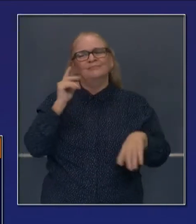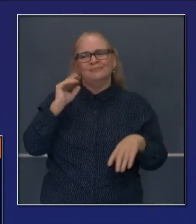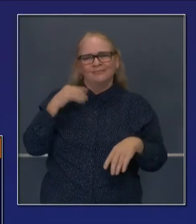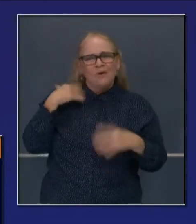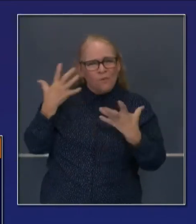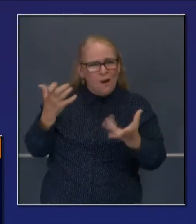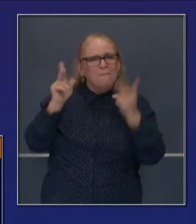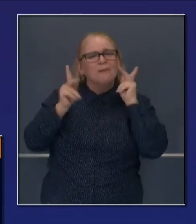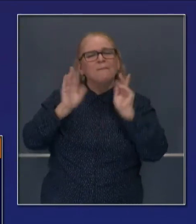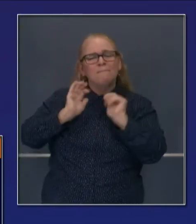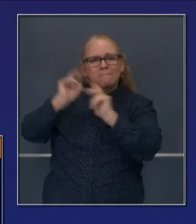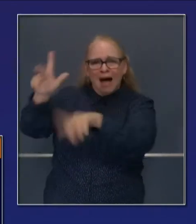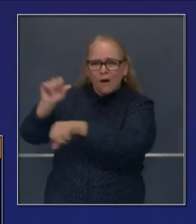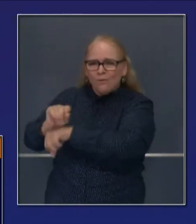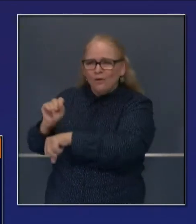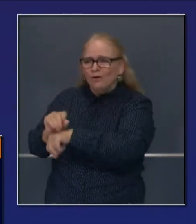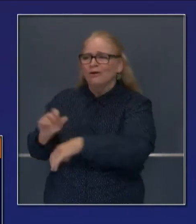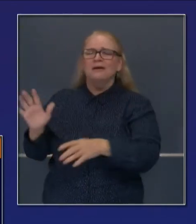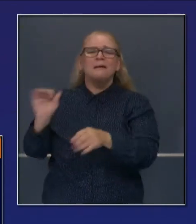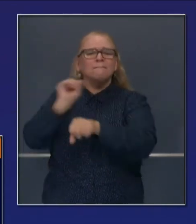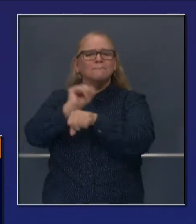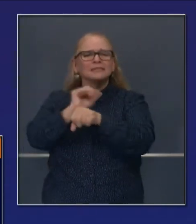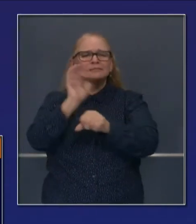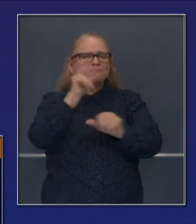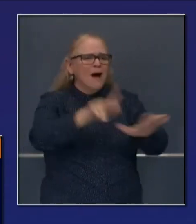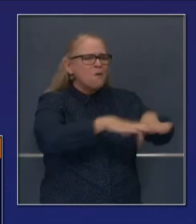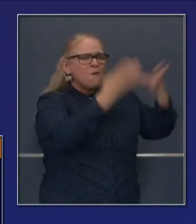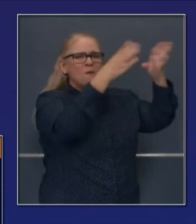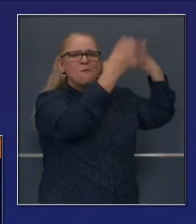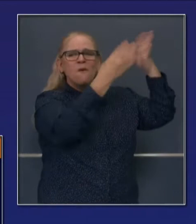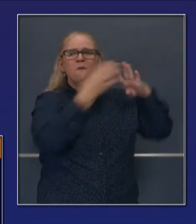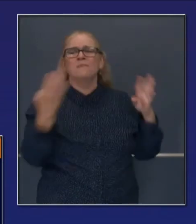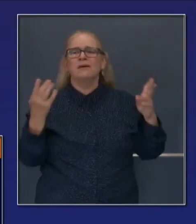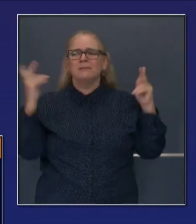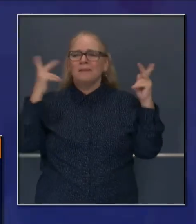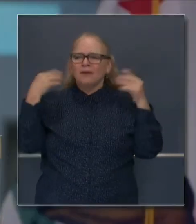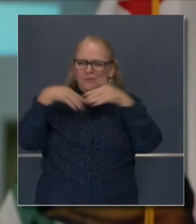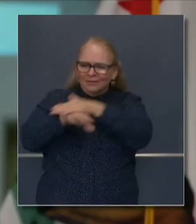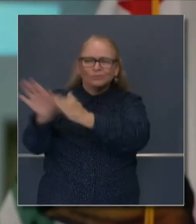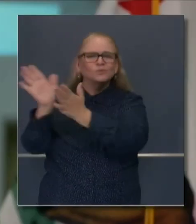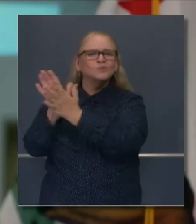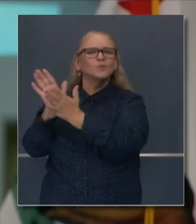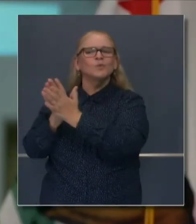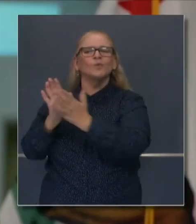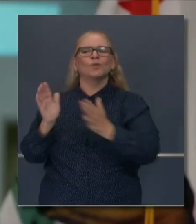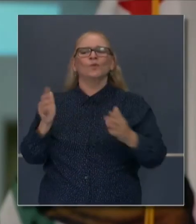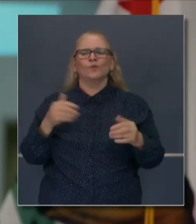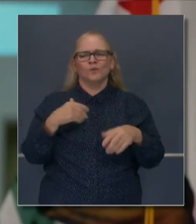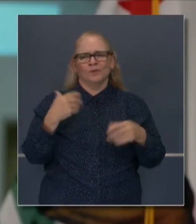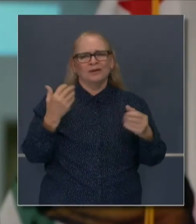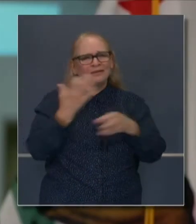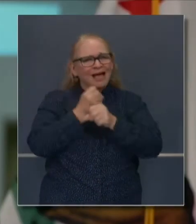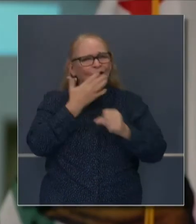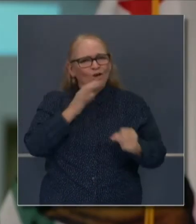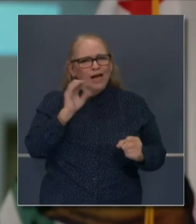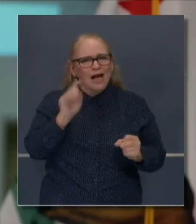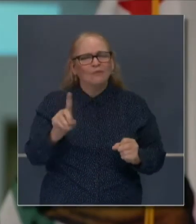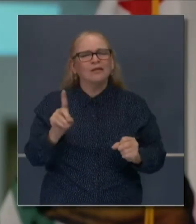and people can get the kind of quality in-person education they deserve. And every family, trust me,